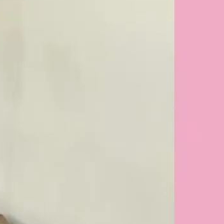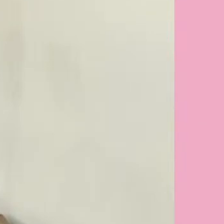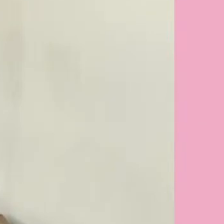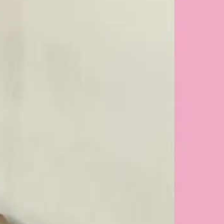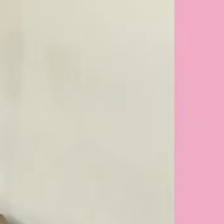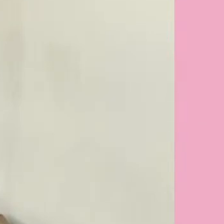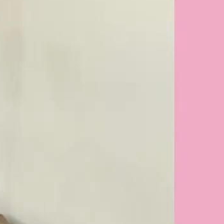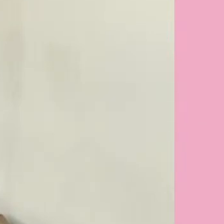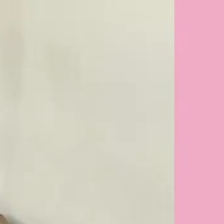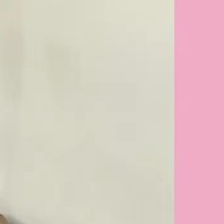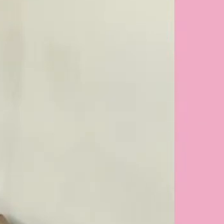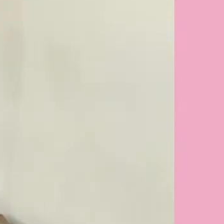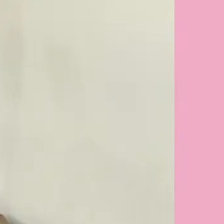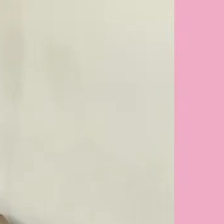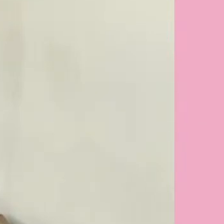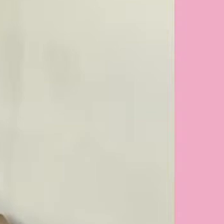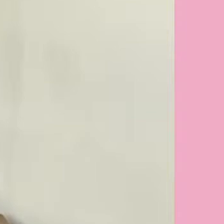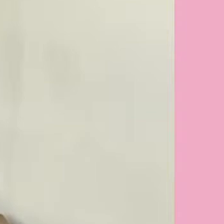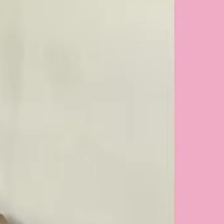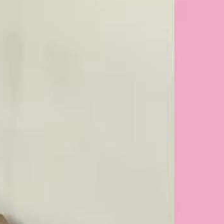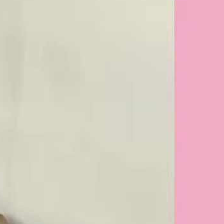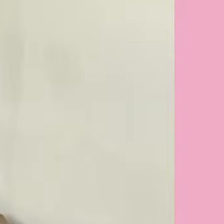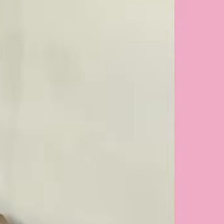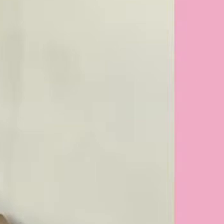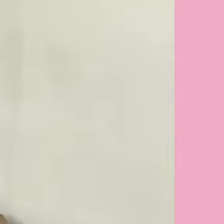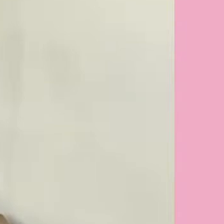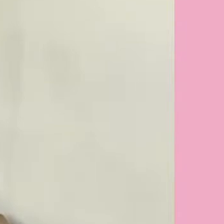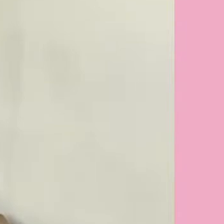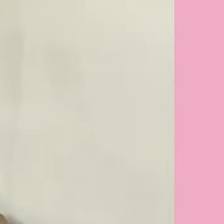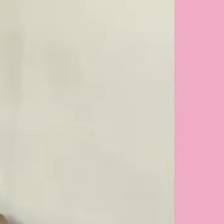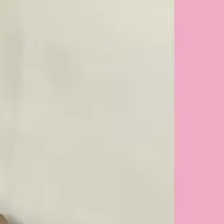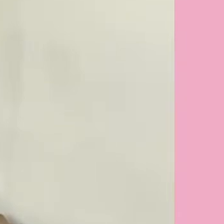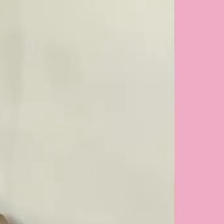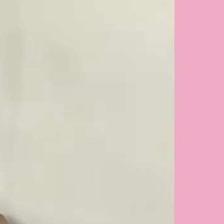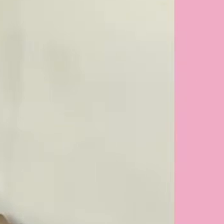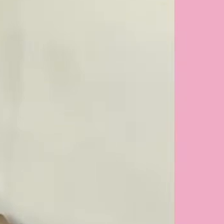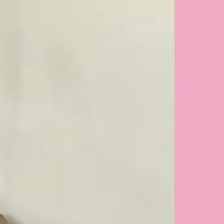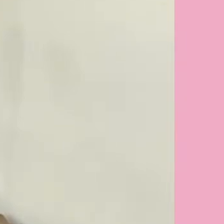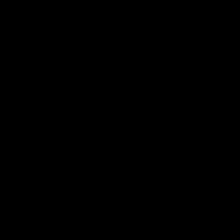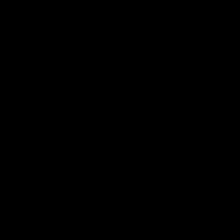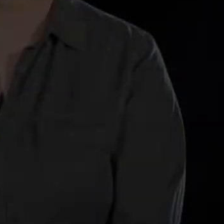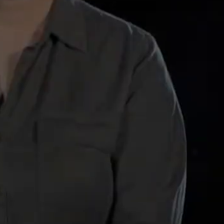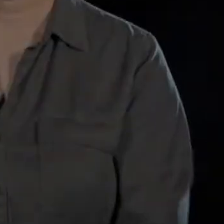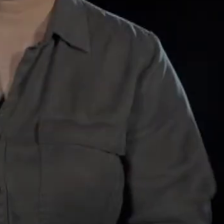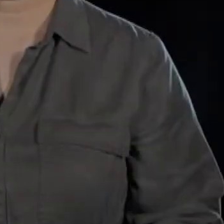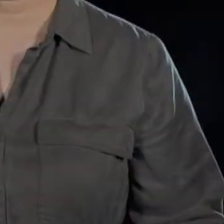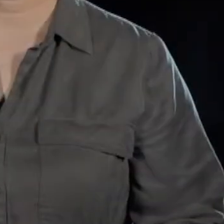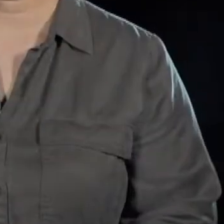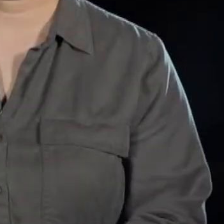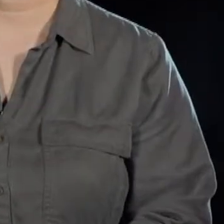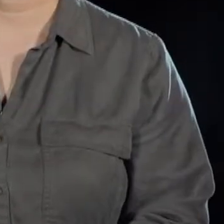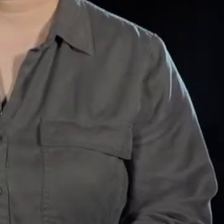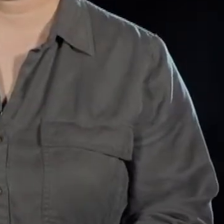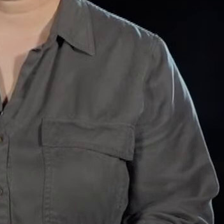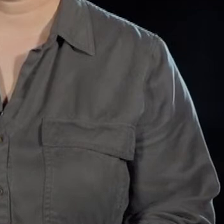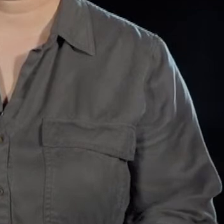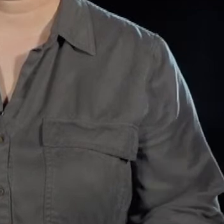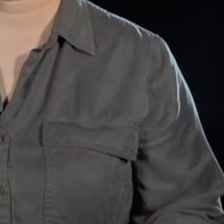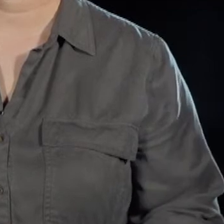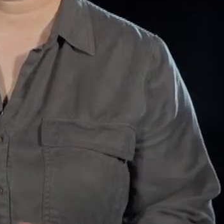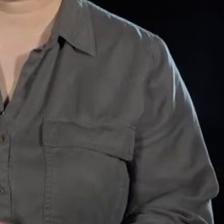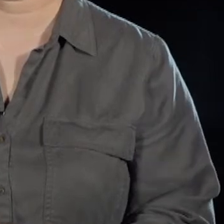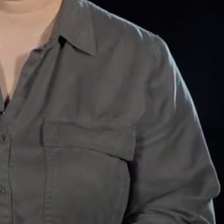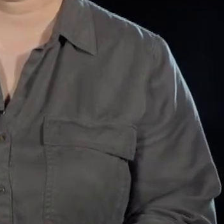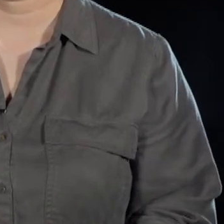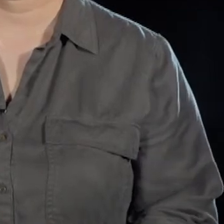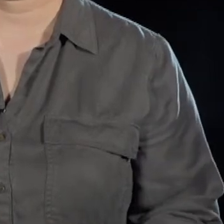today's discussion will inspire everyone to keep striving for equity and justice so no one is left behind. Thank you. Hi, and welcome to the Vancouver Queer